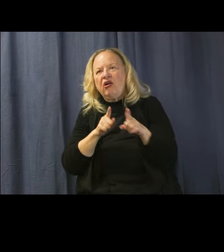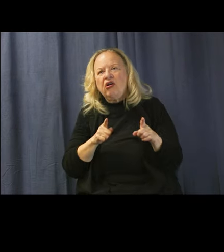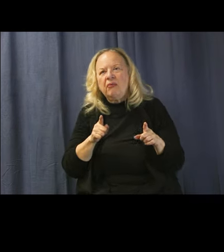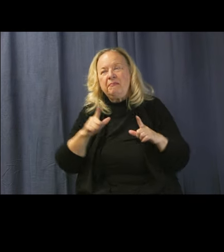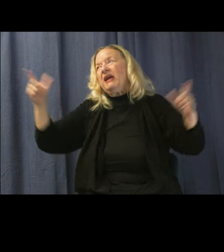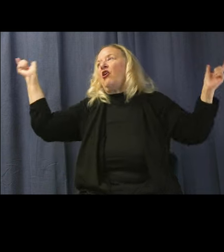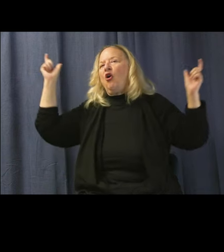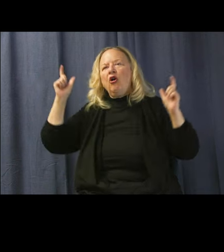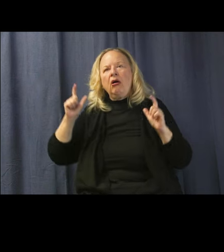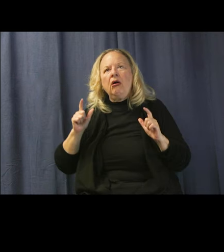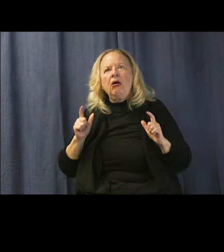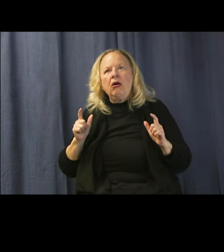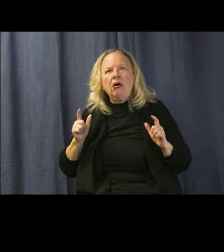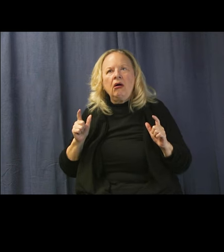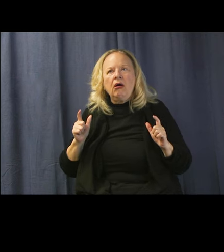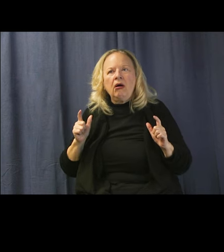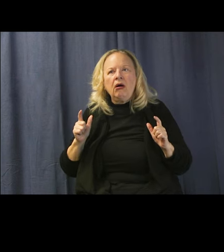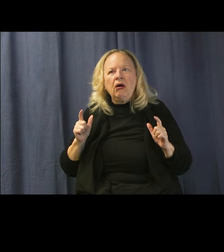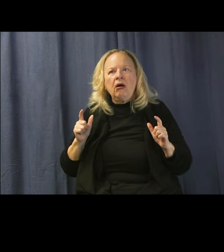Majoris.